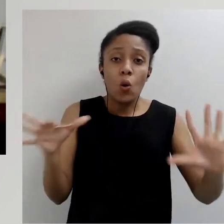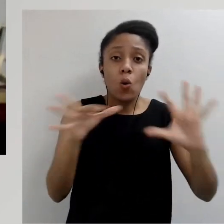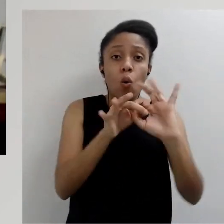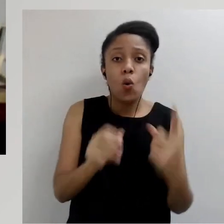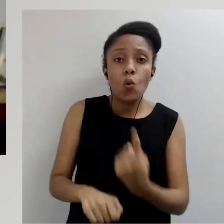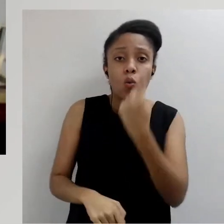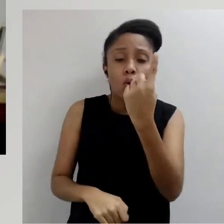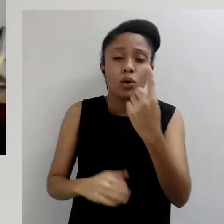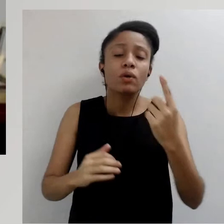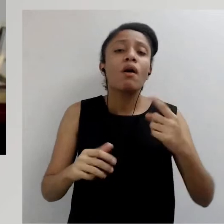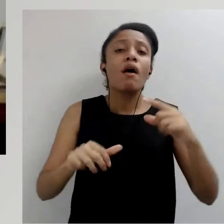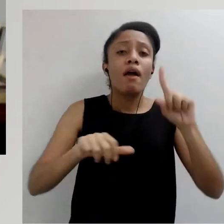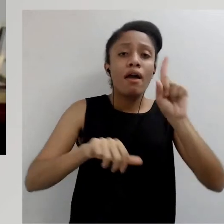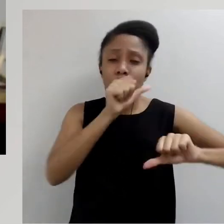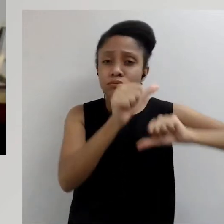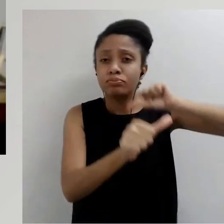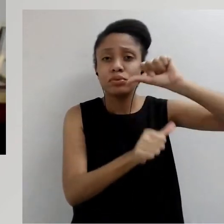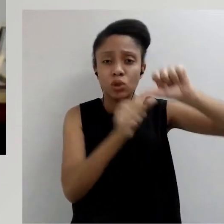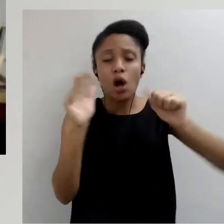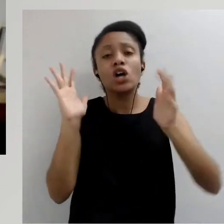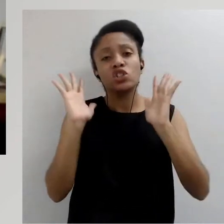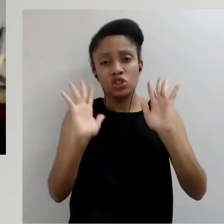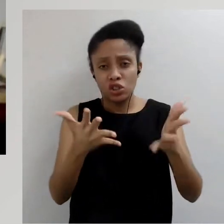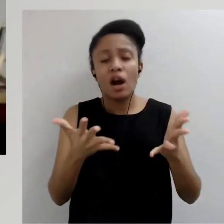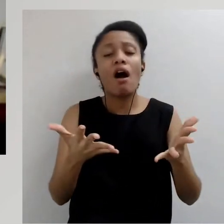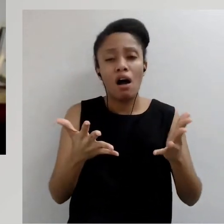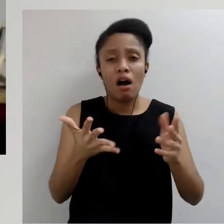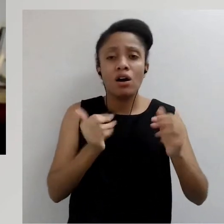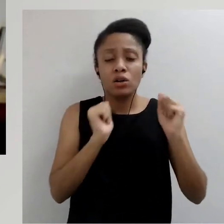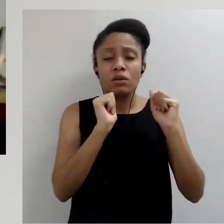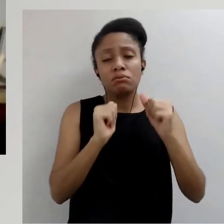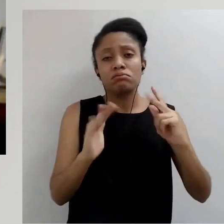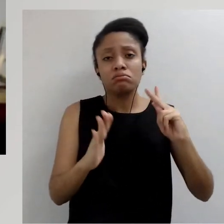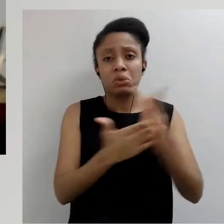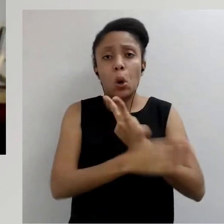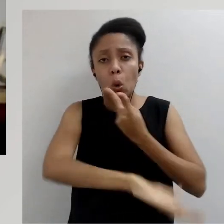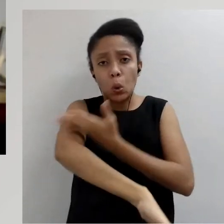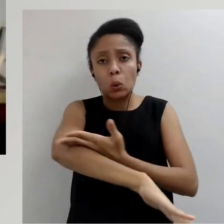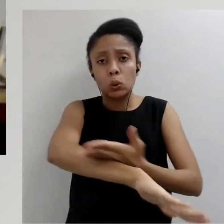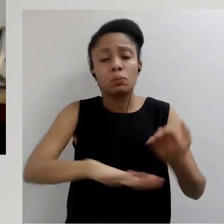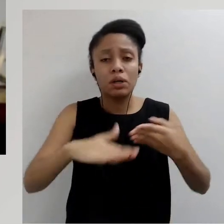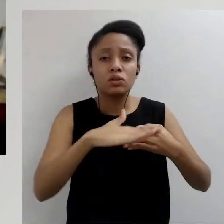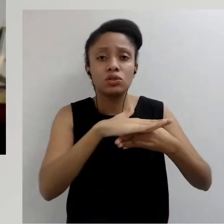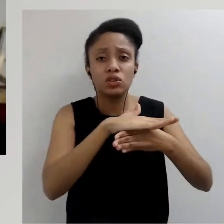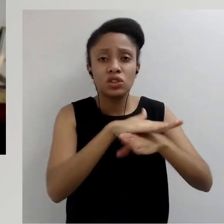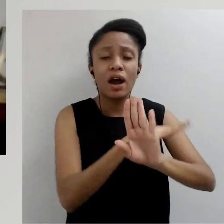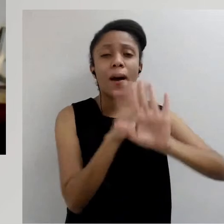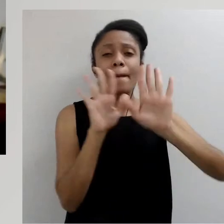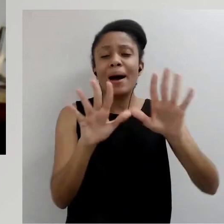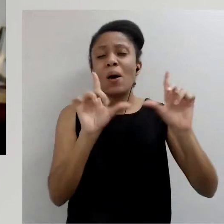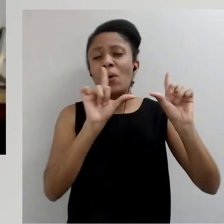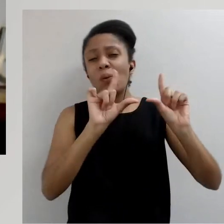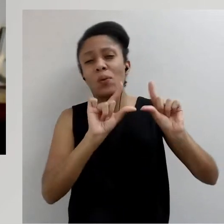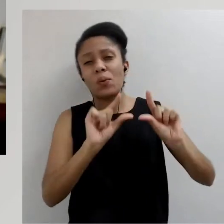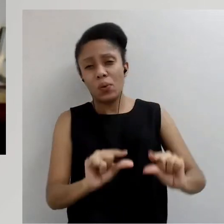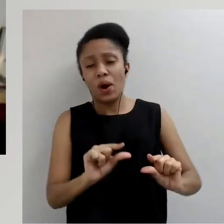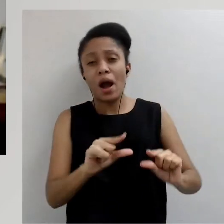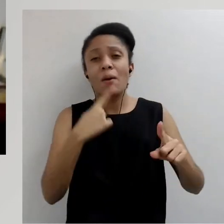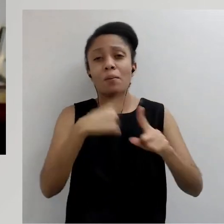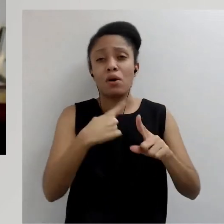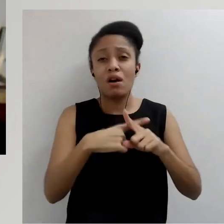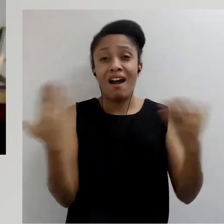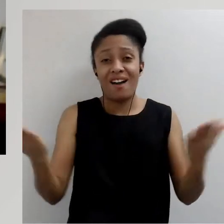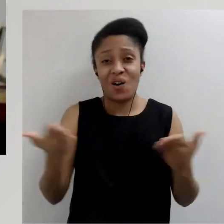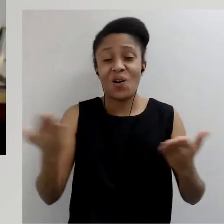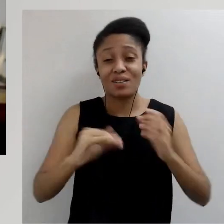still transforming ourselves, and this is already part of our market, but in a speed, in a